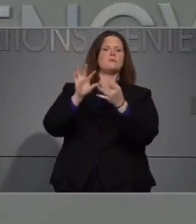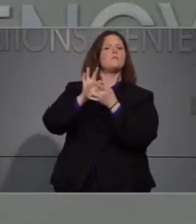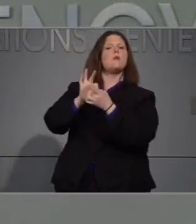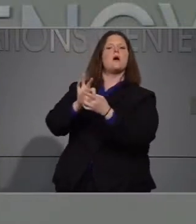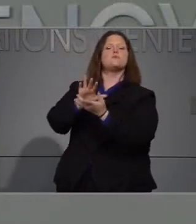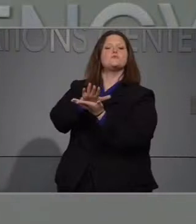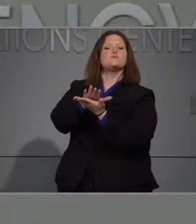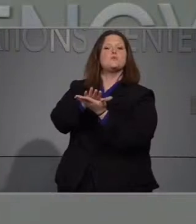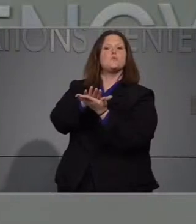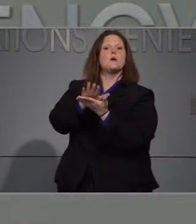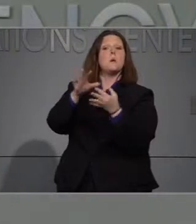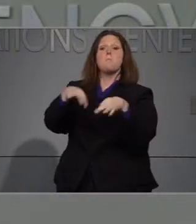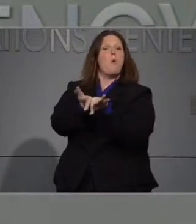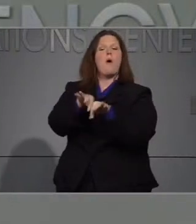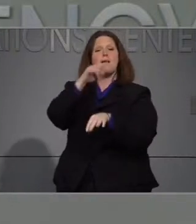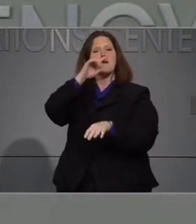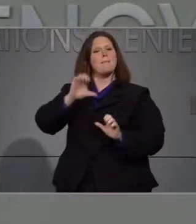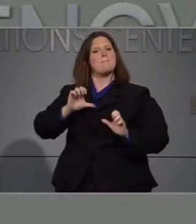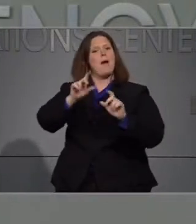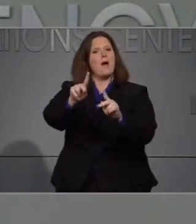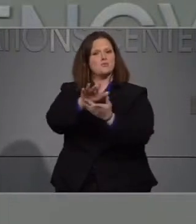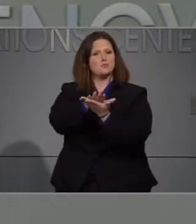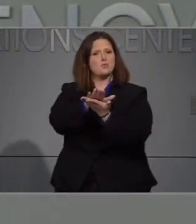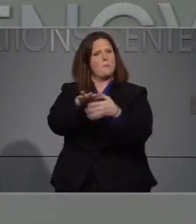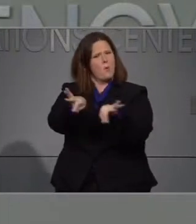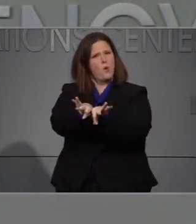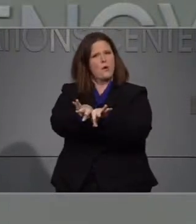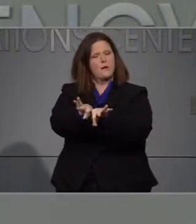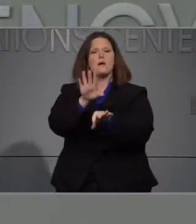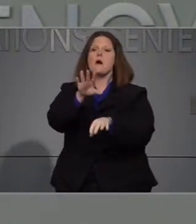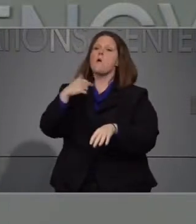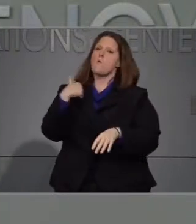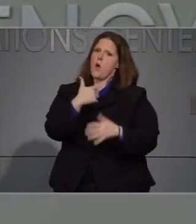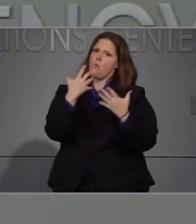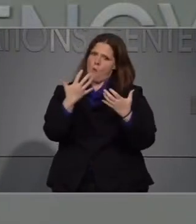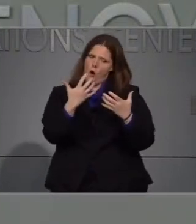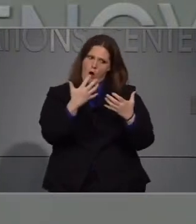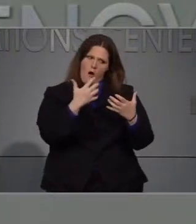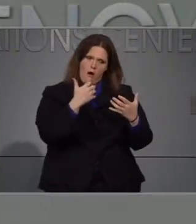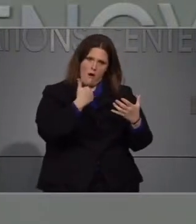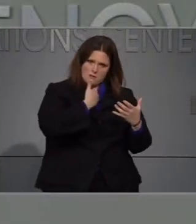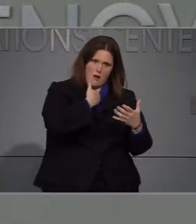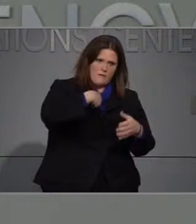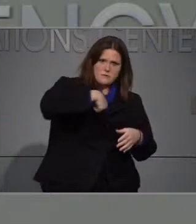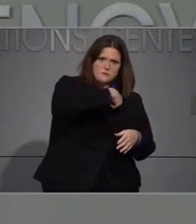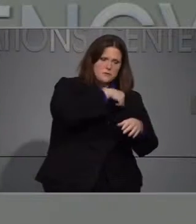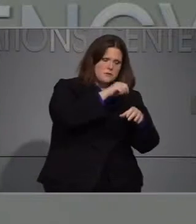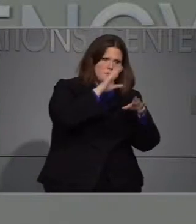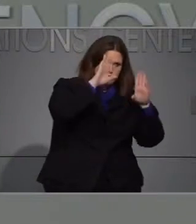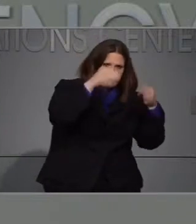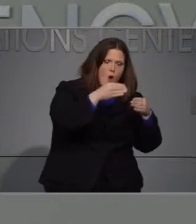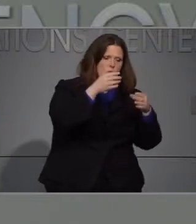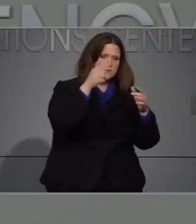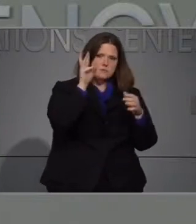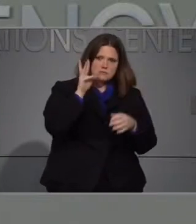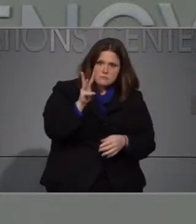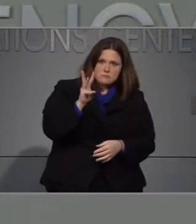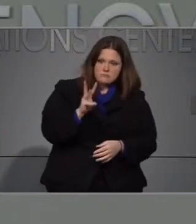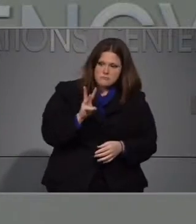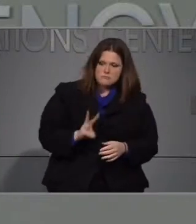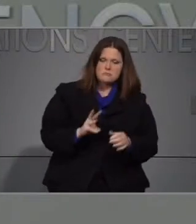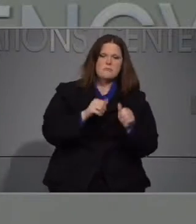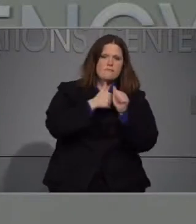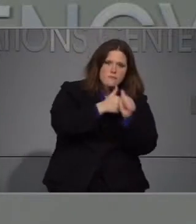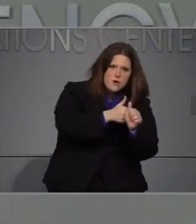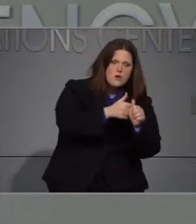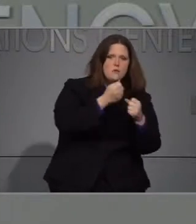of getting our kids back in school. So I want to make sure that we're all doing our part to keep that virus level low and focus on getting our